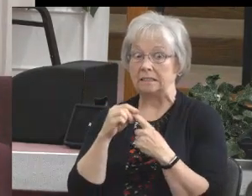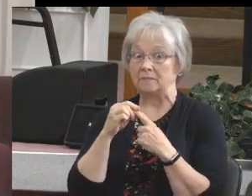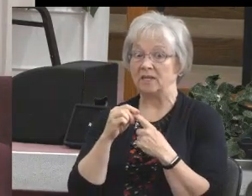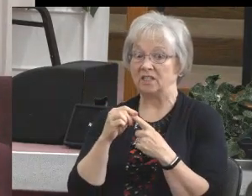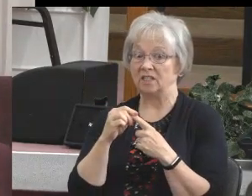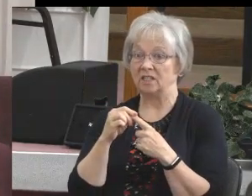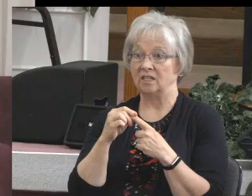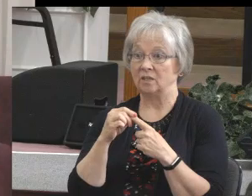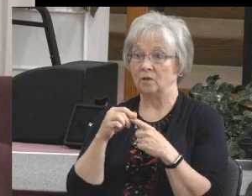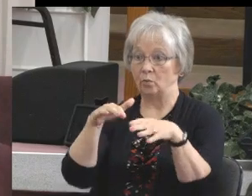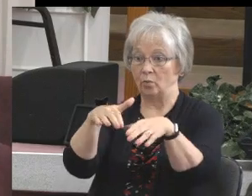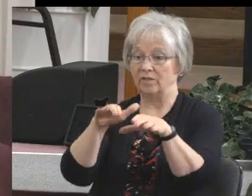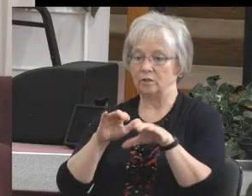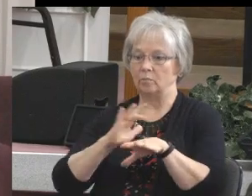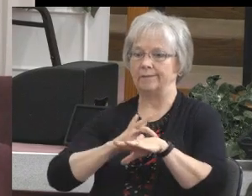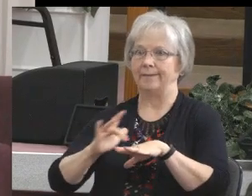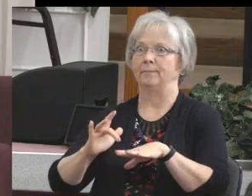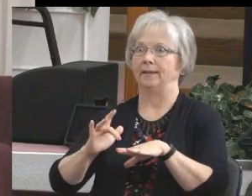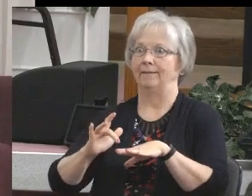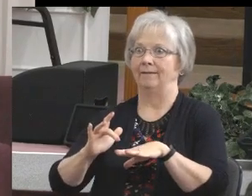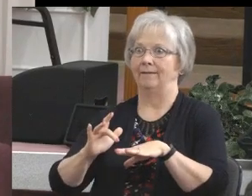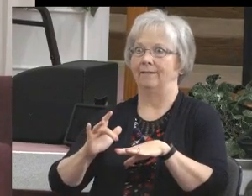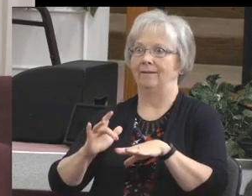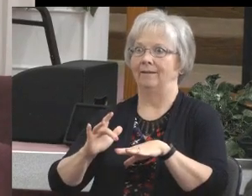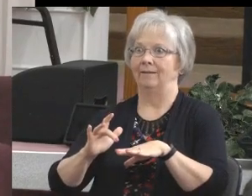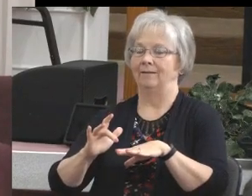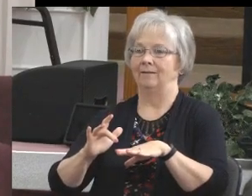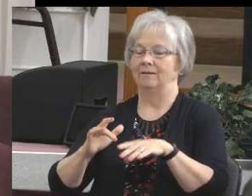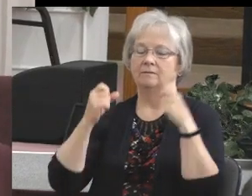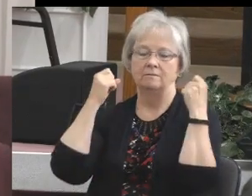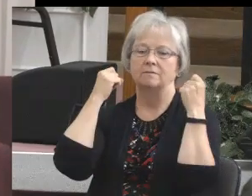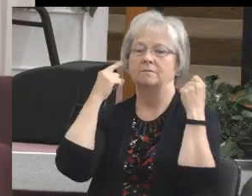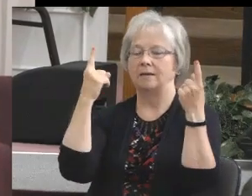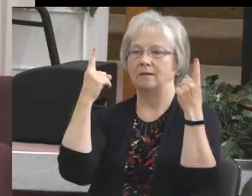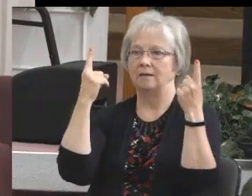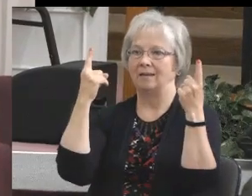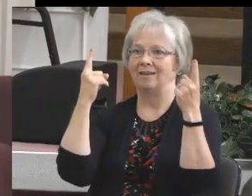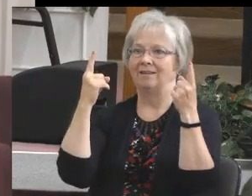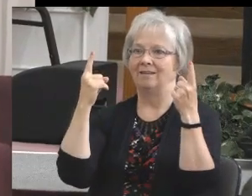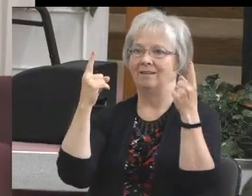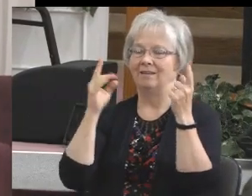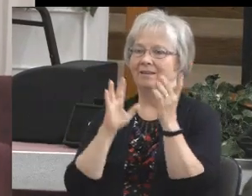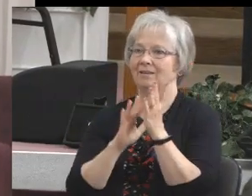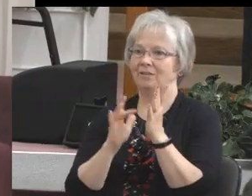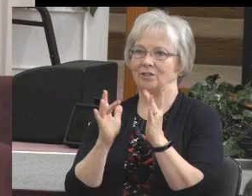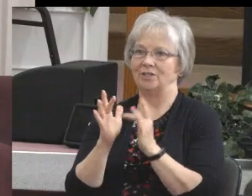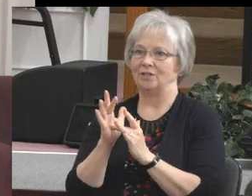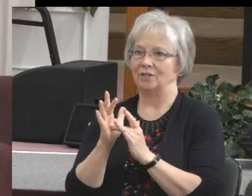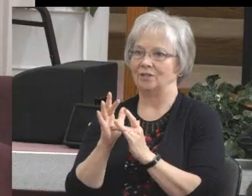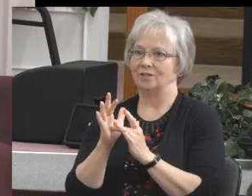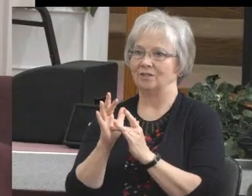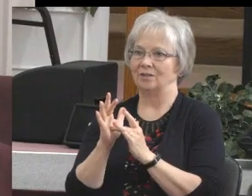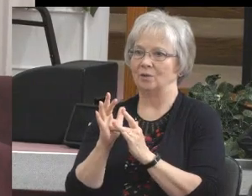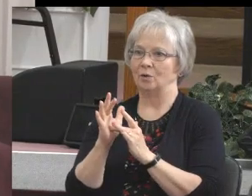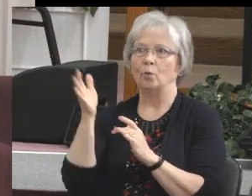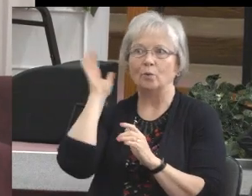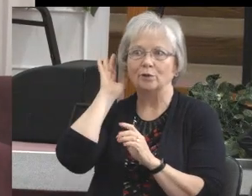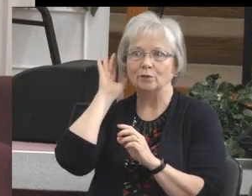empty. Suddenly, He was thrust into the limelight of all of society.